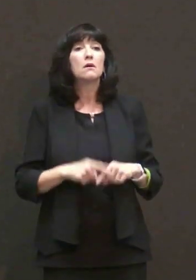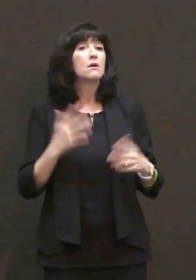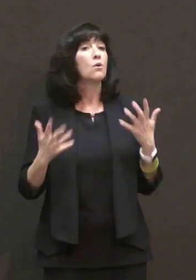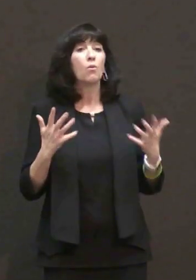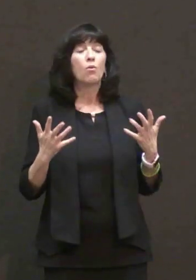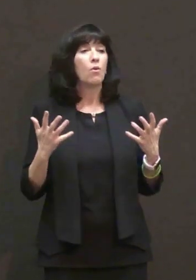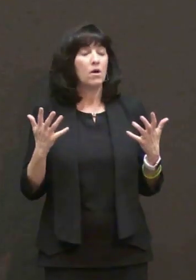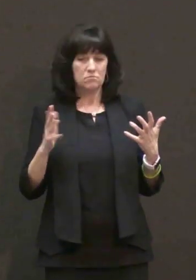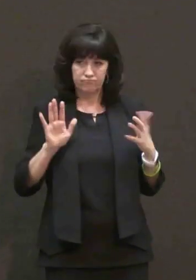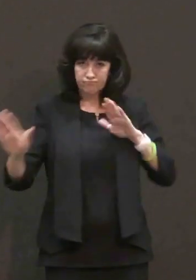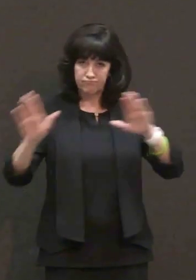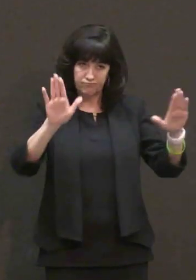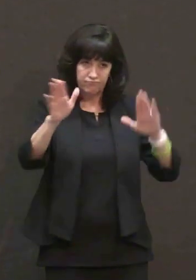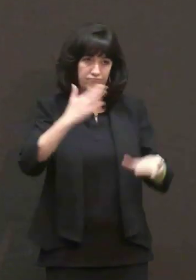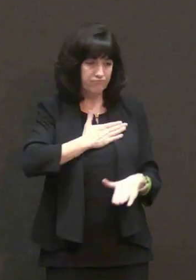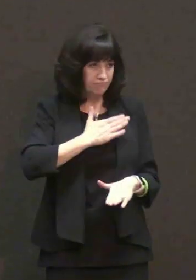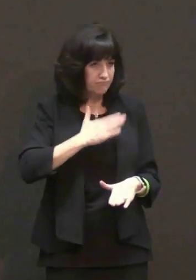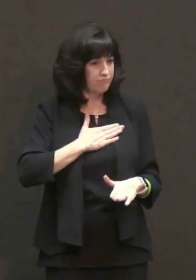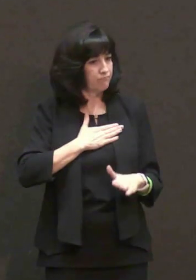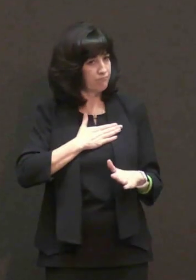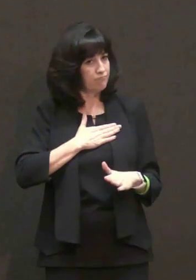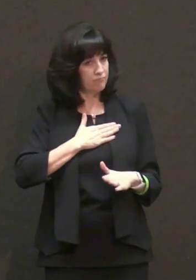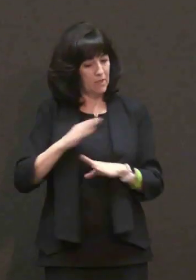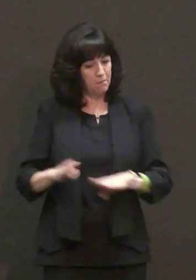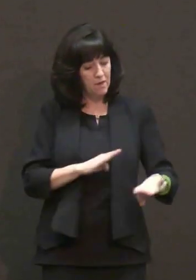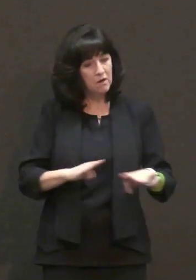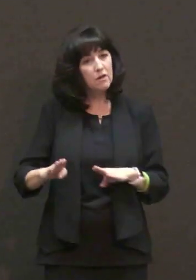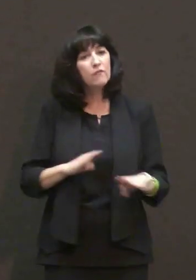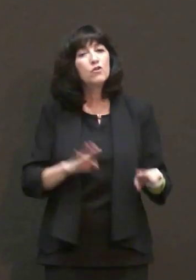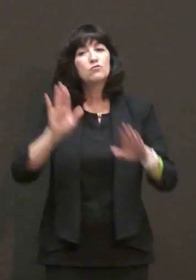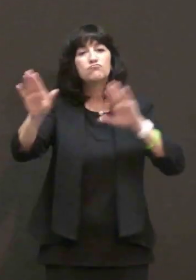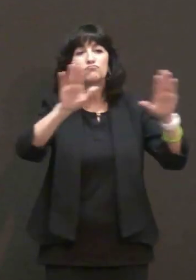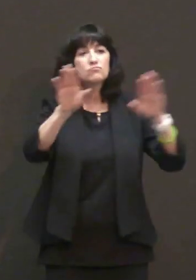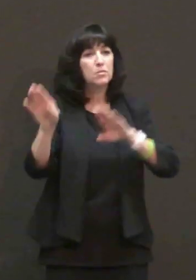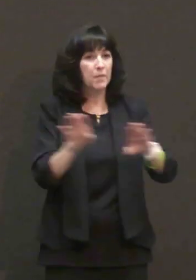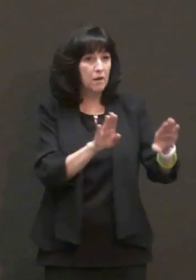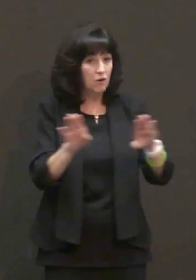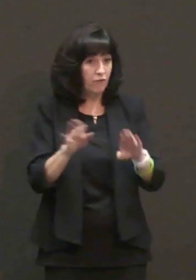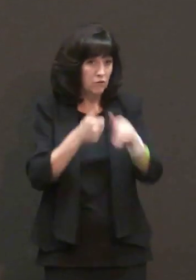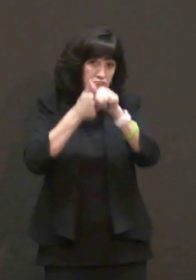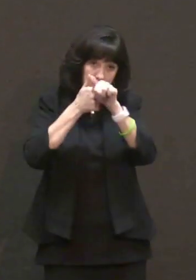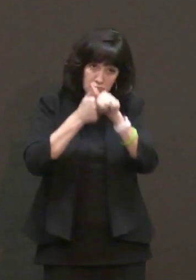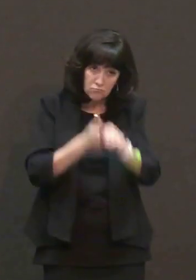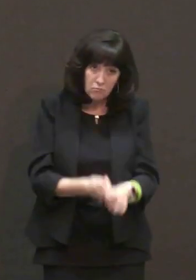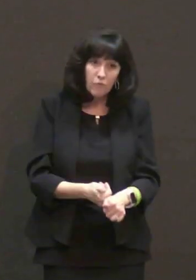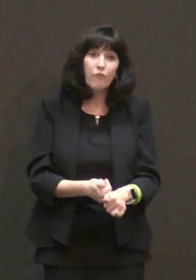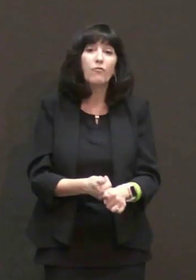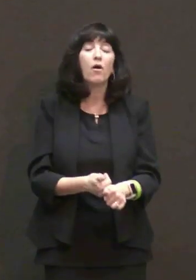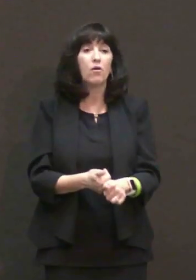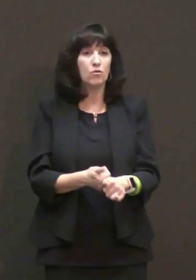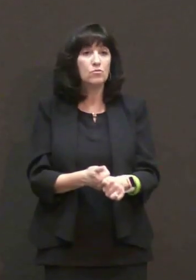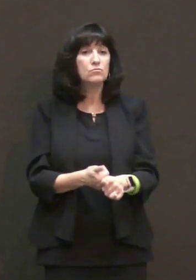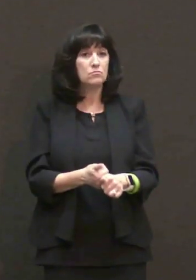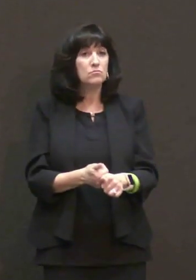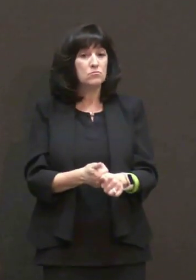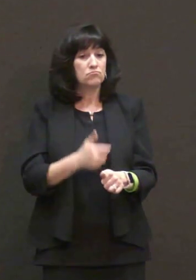We all have a role because we all can either abide by the emergency orders and